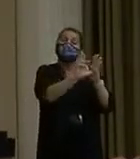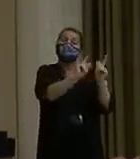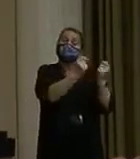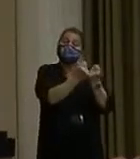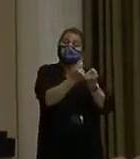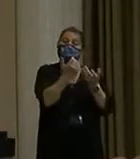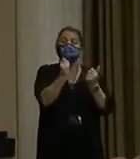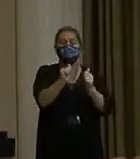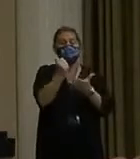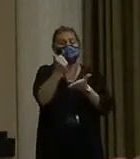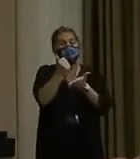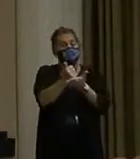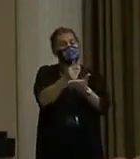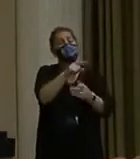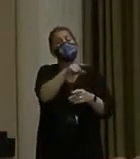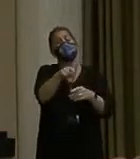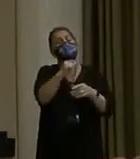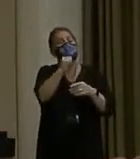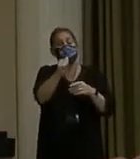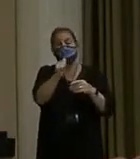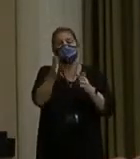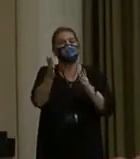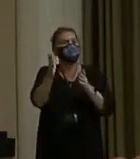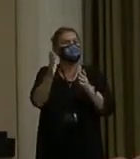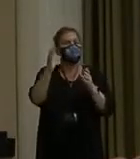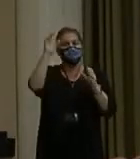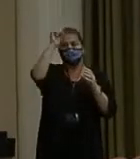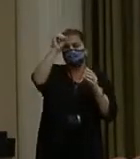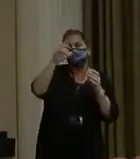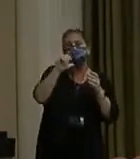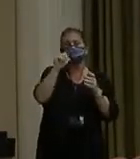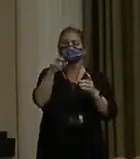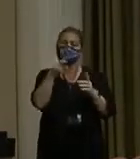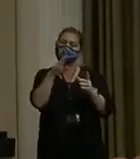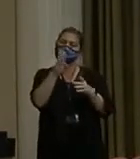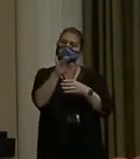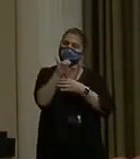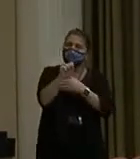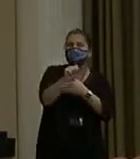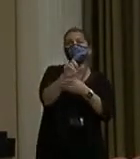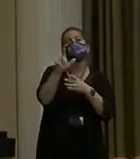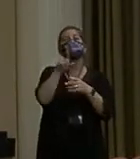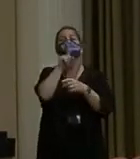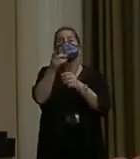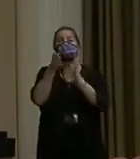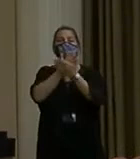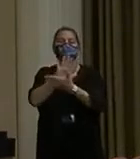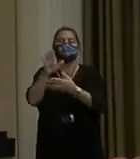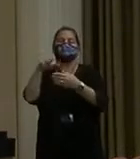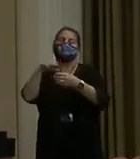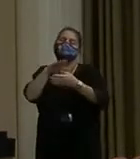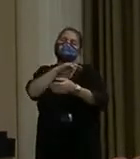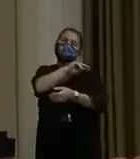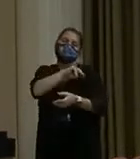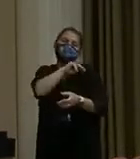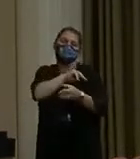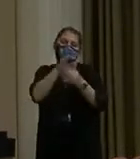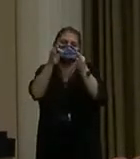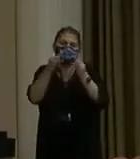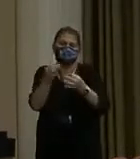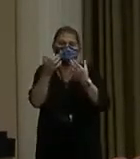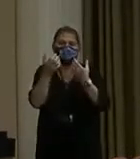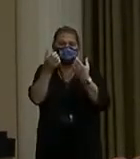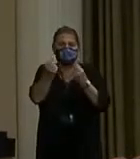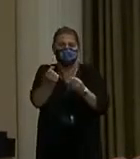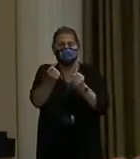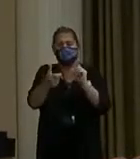be unbiased, we really transitioned during this period of time to moral determinants of health. It was a